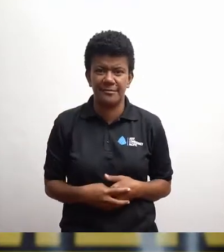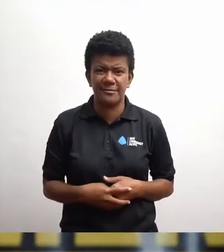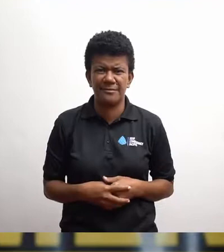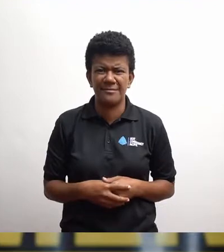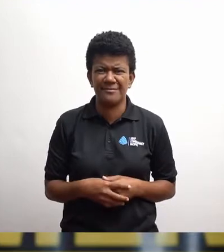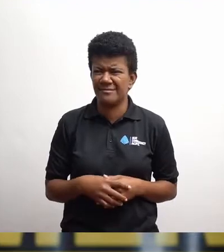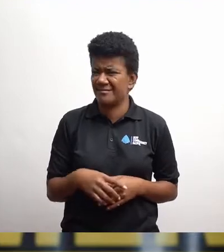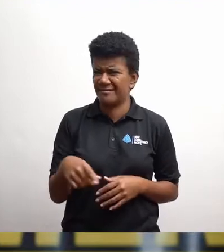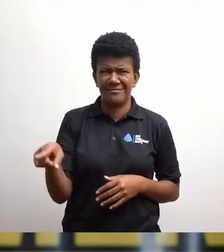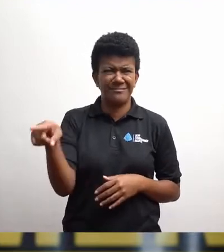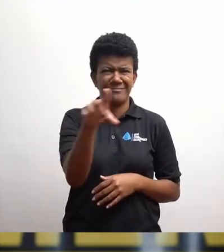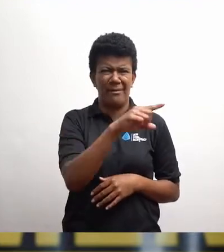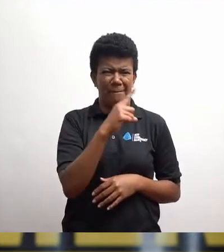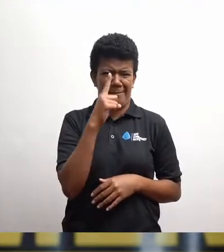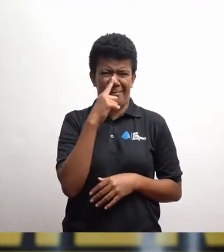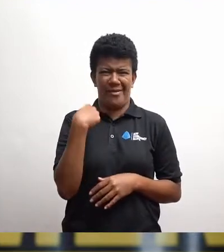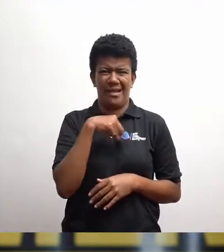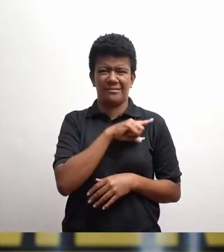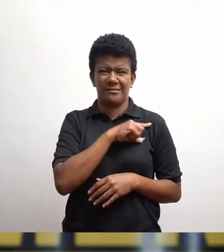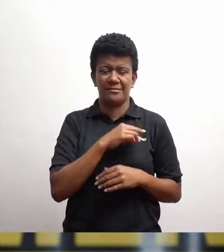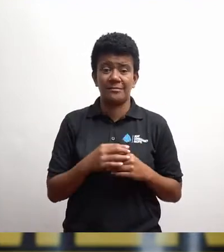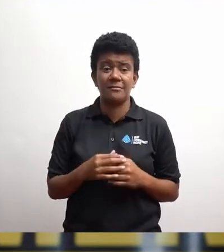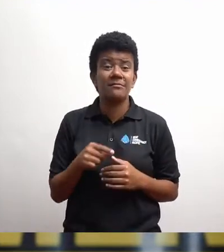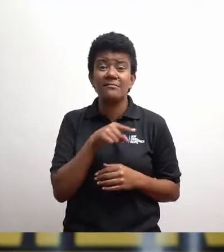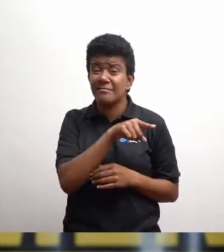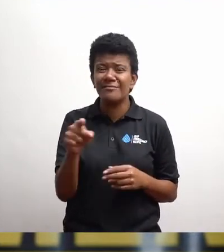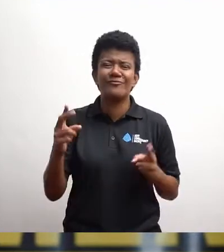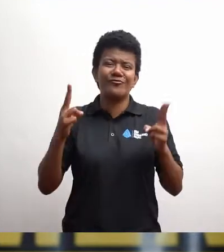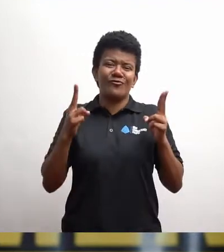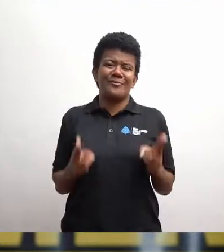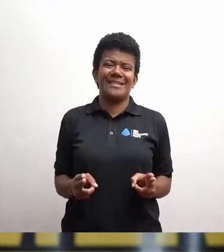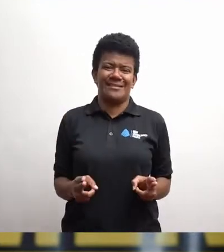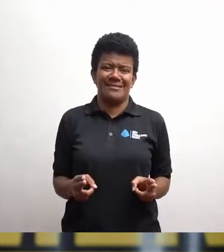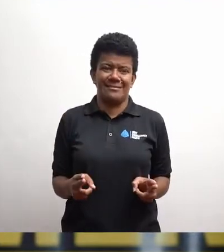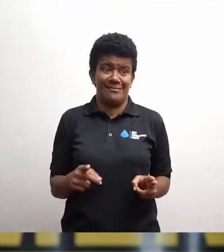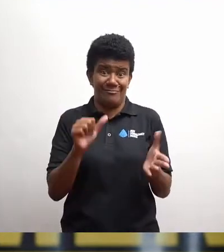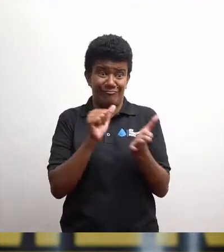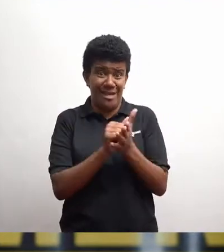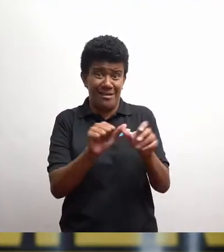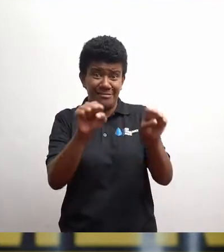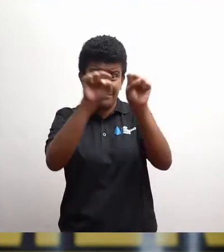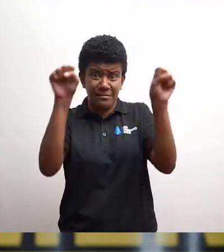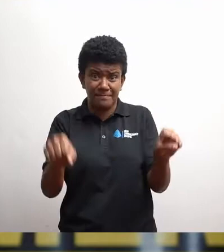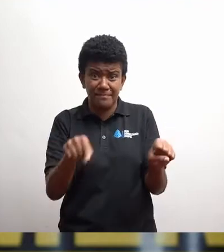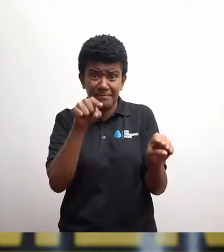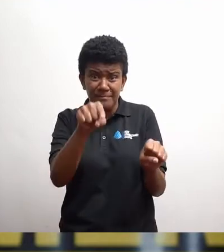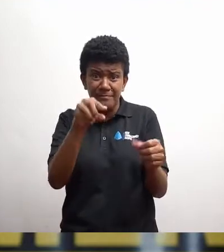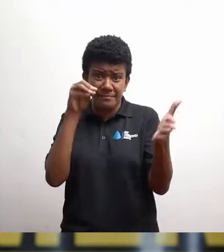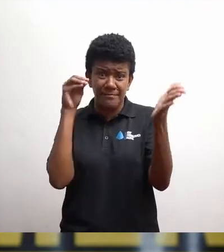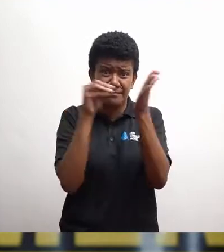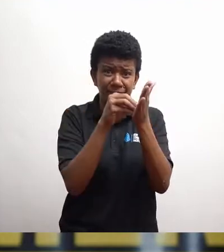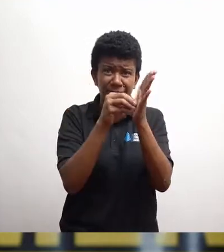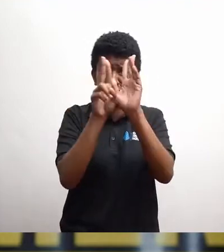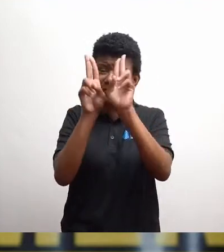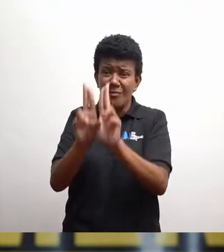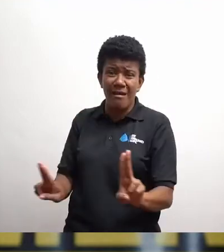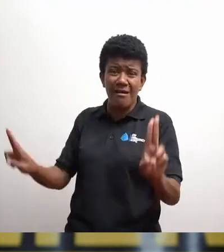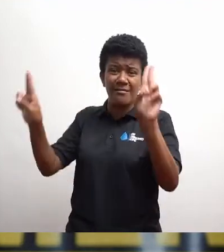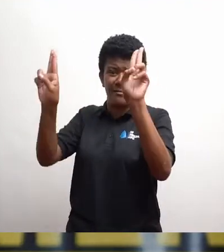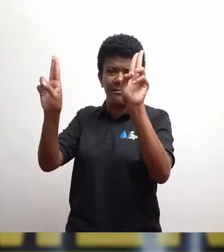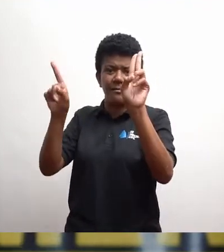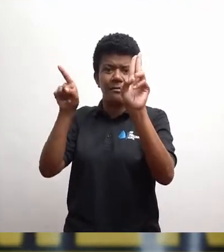as humans. That human rights system is then codified within the Universal Declaration on Human